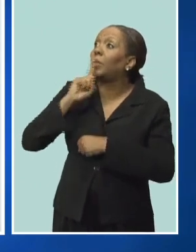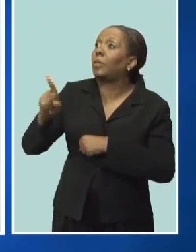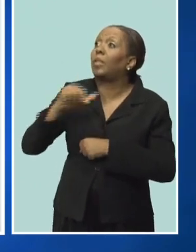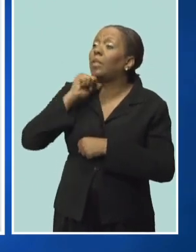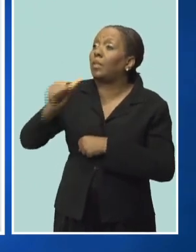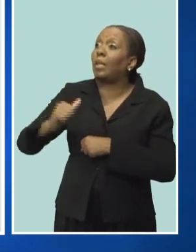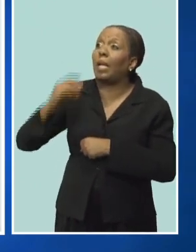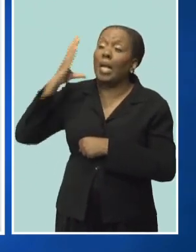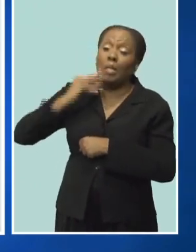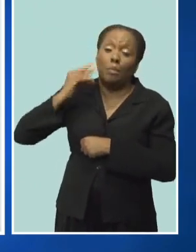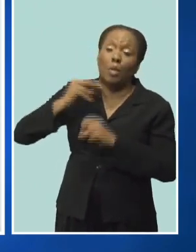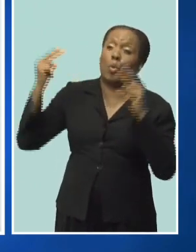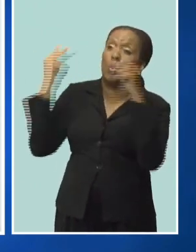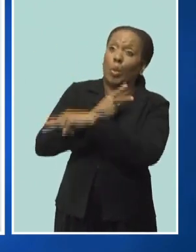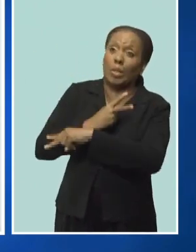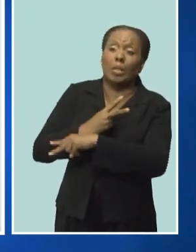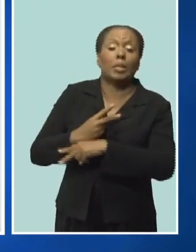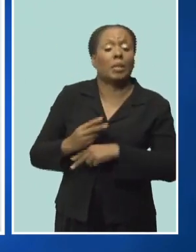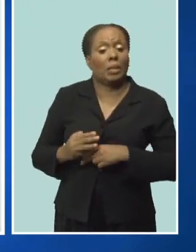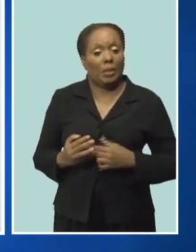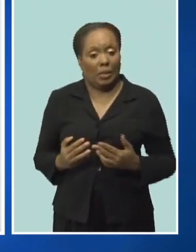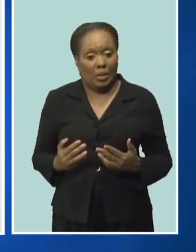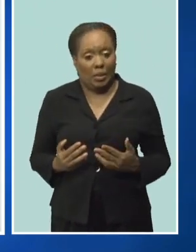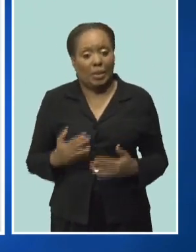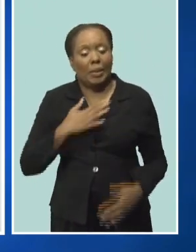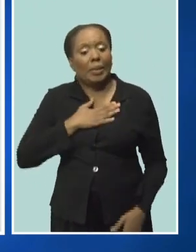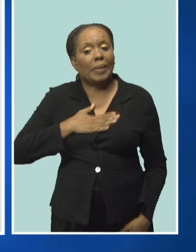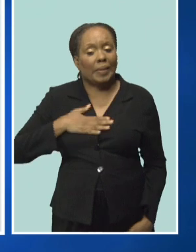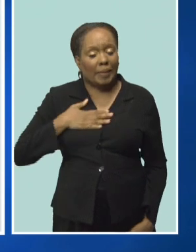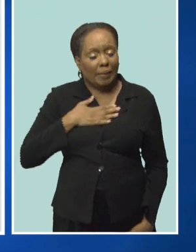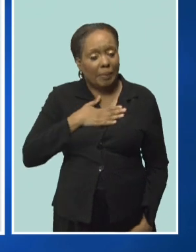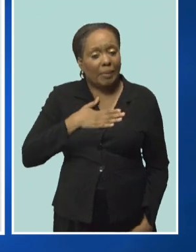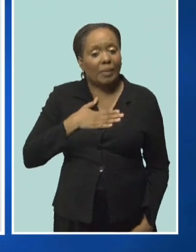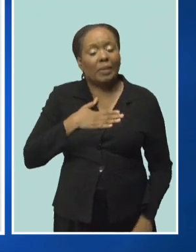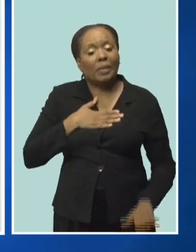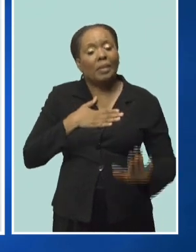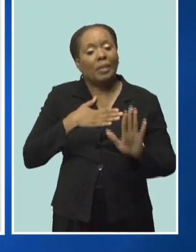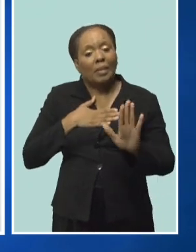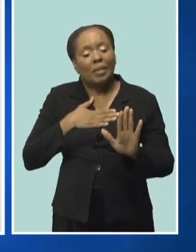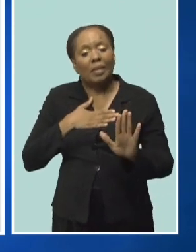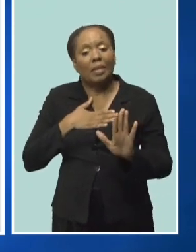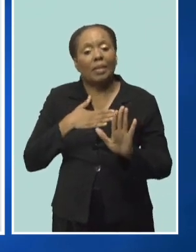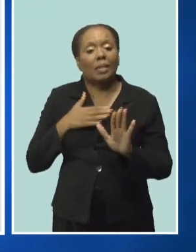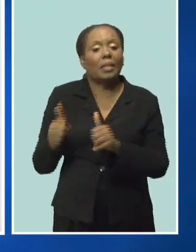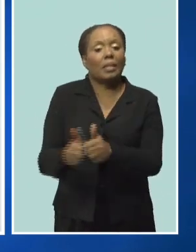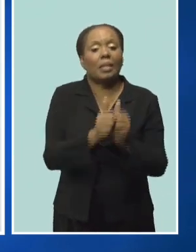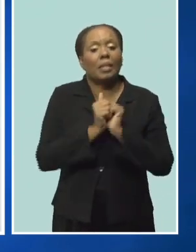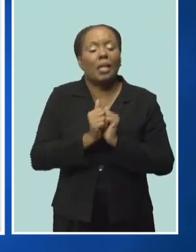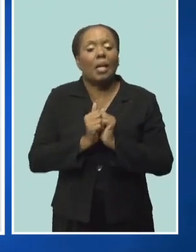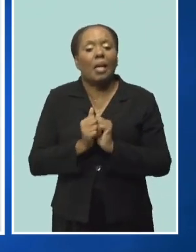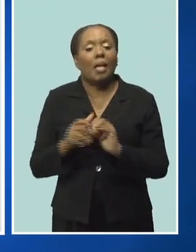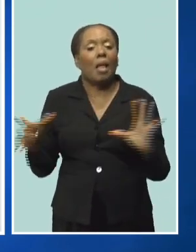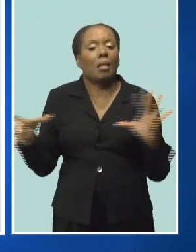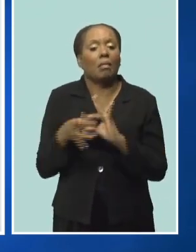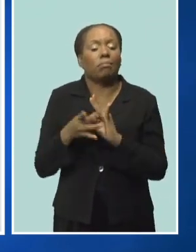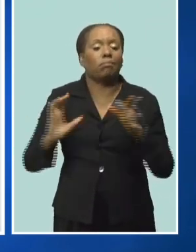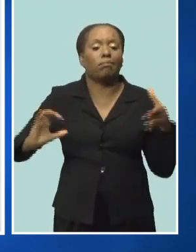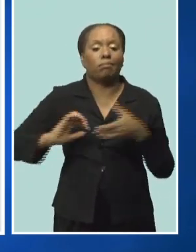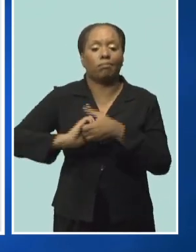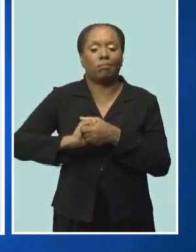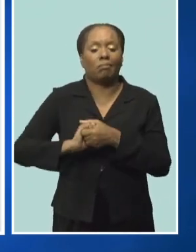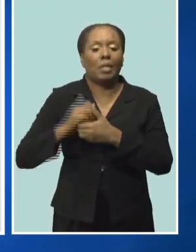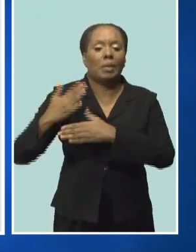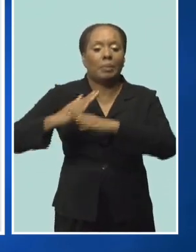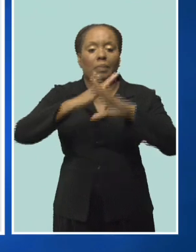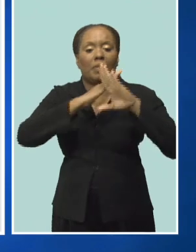face the worst. I'm asking you, therefore, please, my friends, let us together hold hands and make sure that we